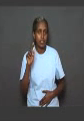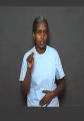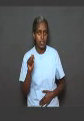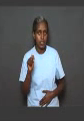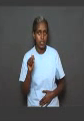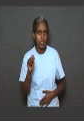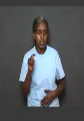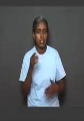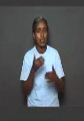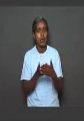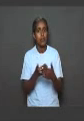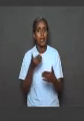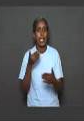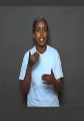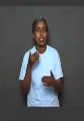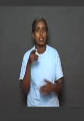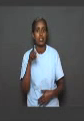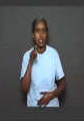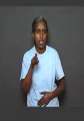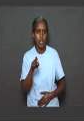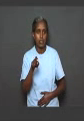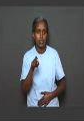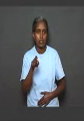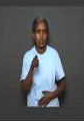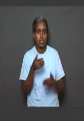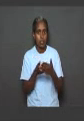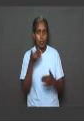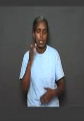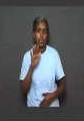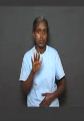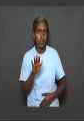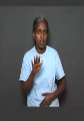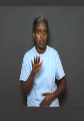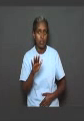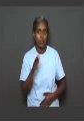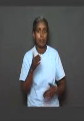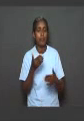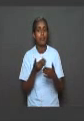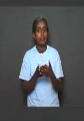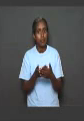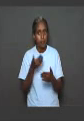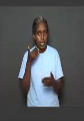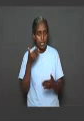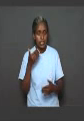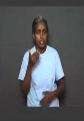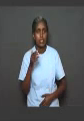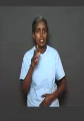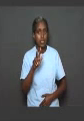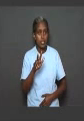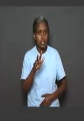15t minus x minus 5 minus